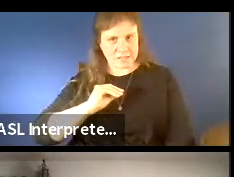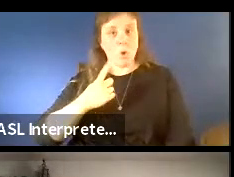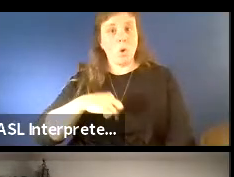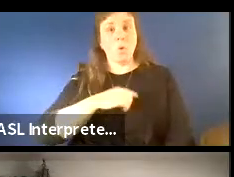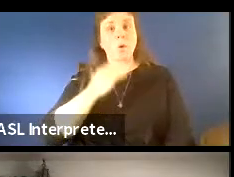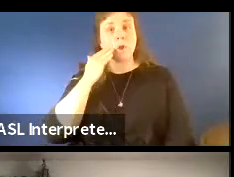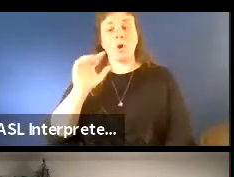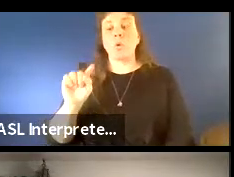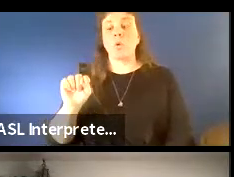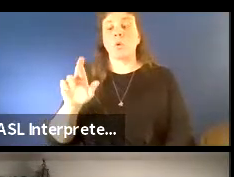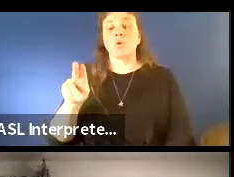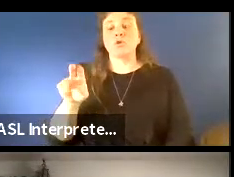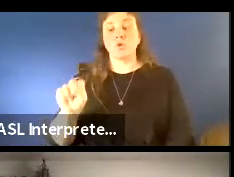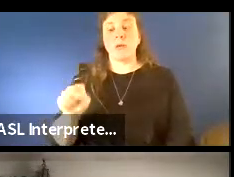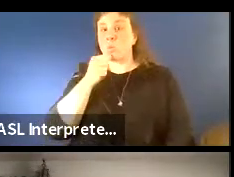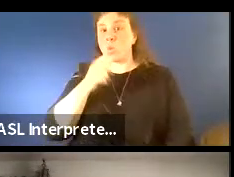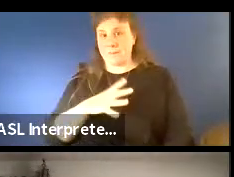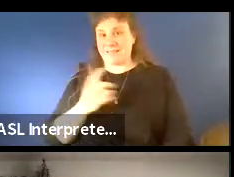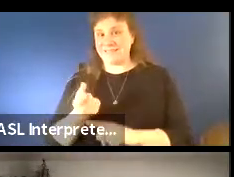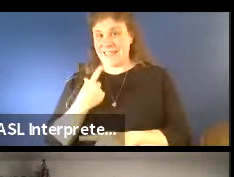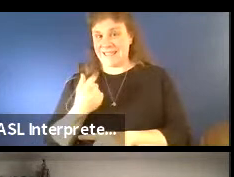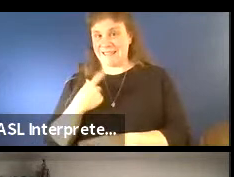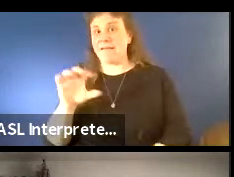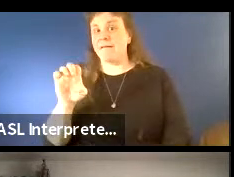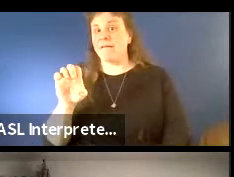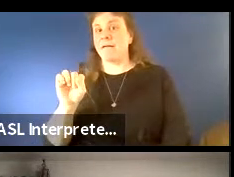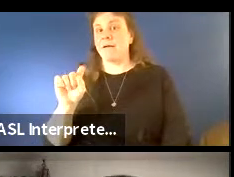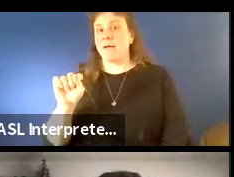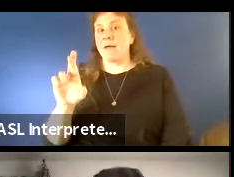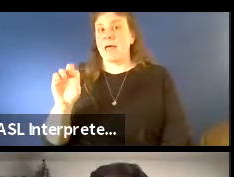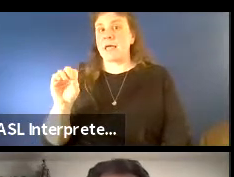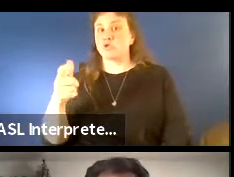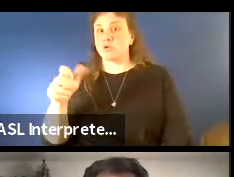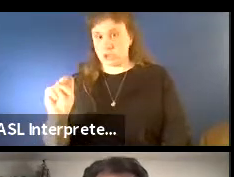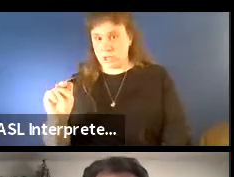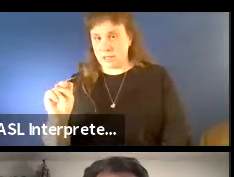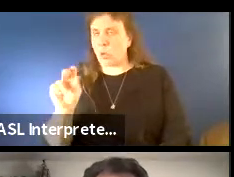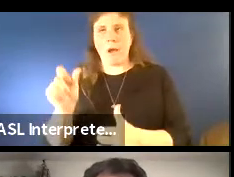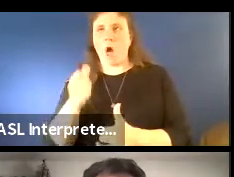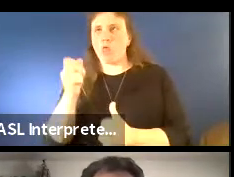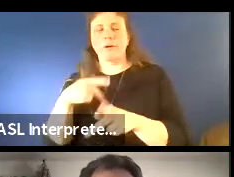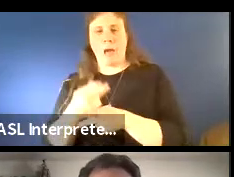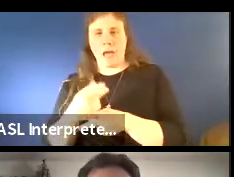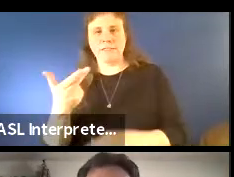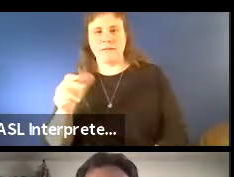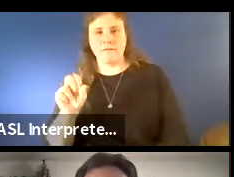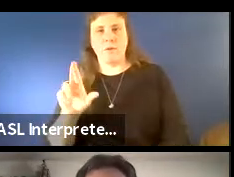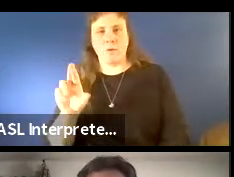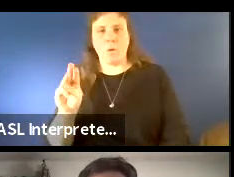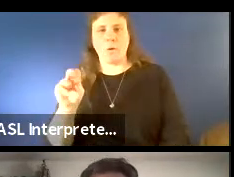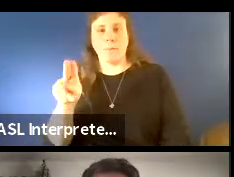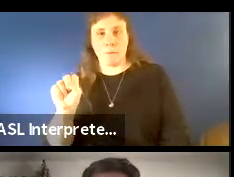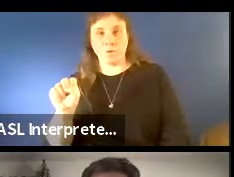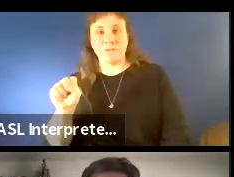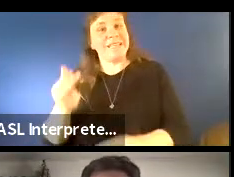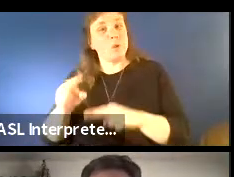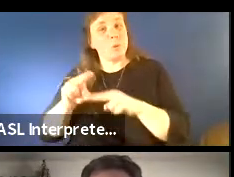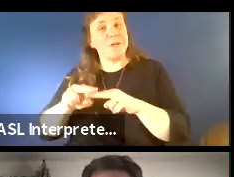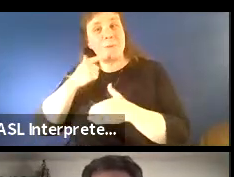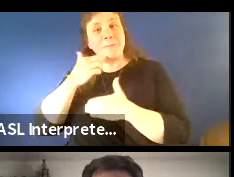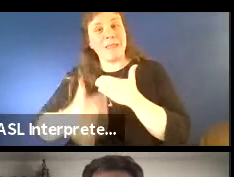trans women who are taking estrogen, or other hormones are at increased blood clot